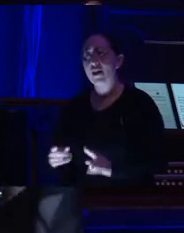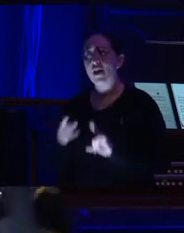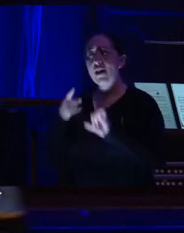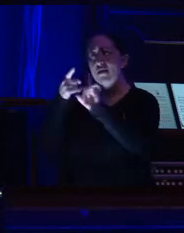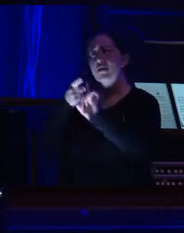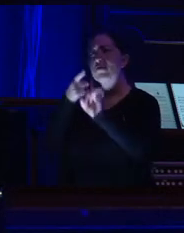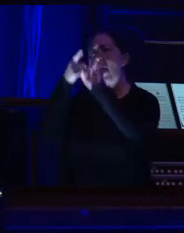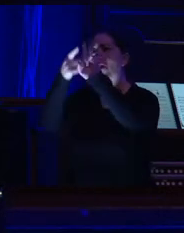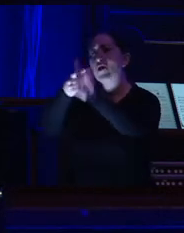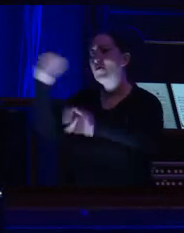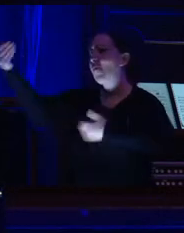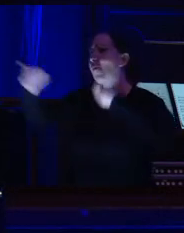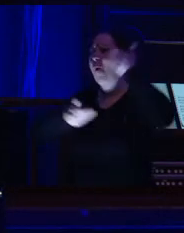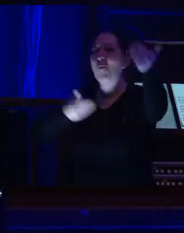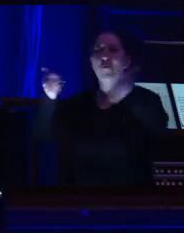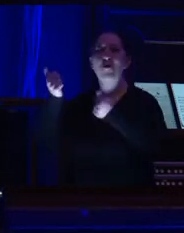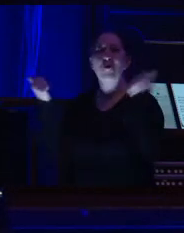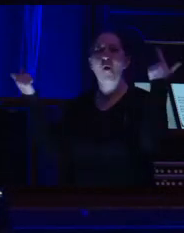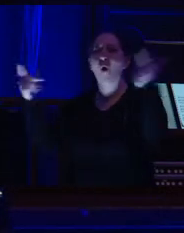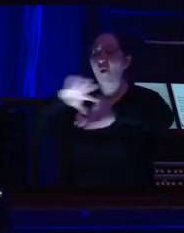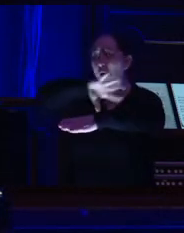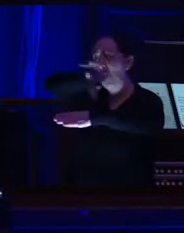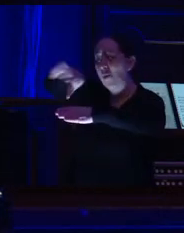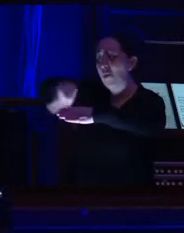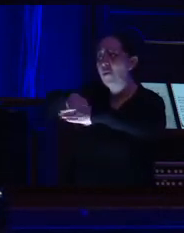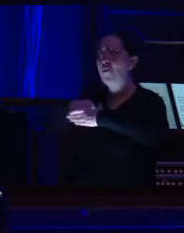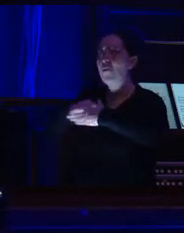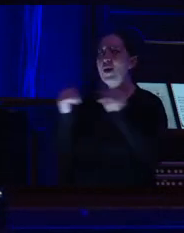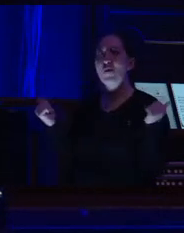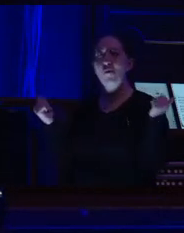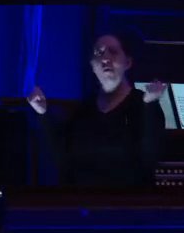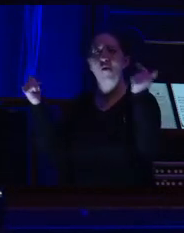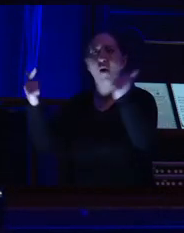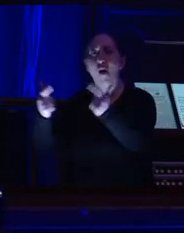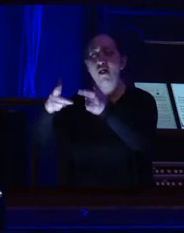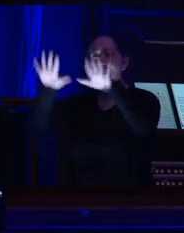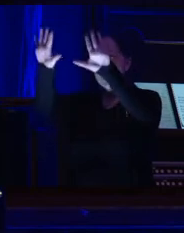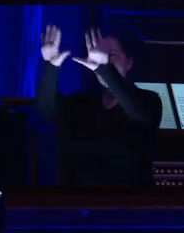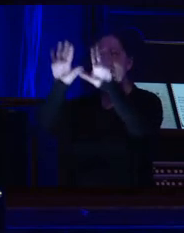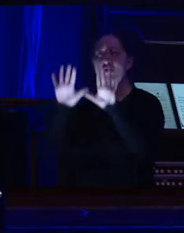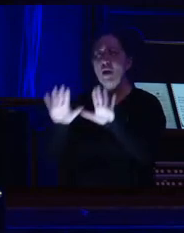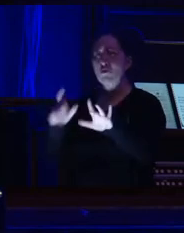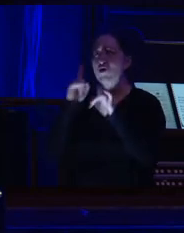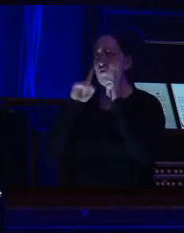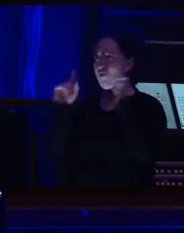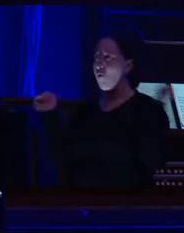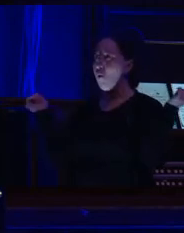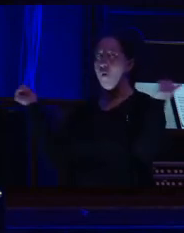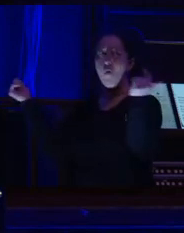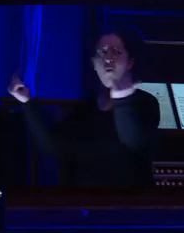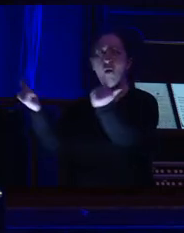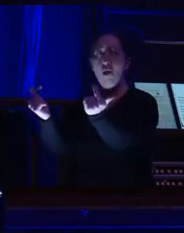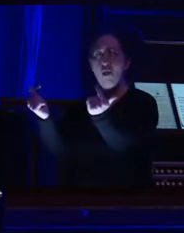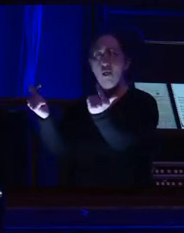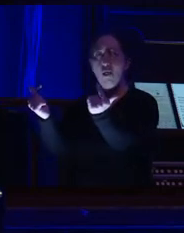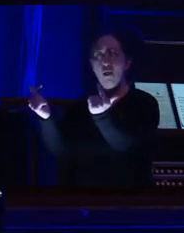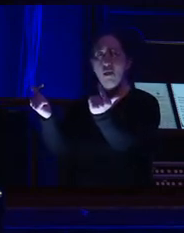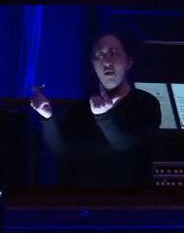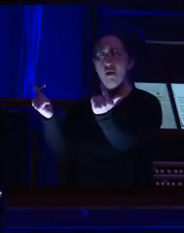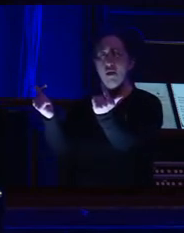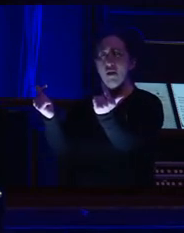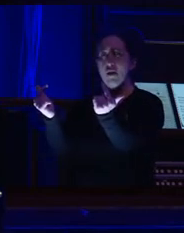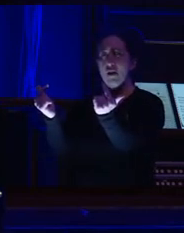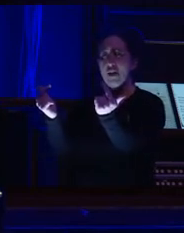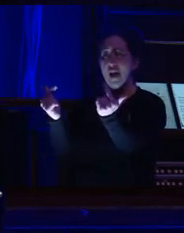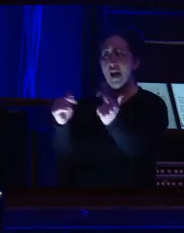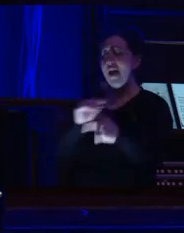welcoming to all, inclusive of all, exceptional for all, and an